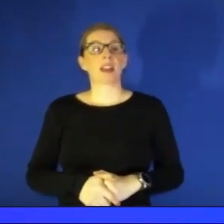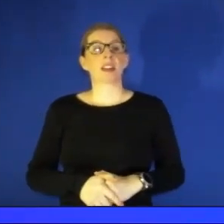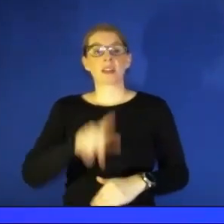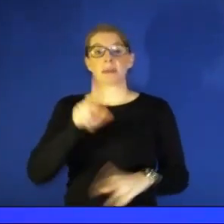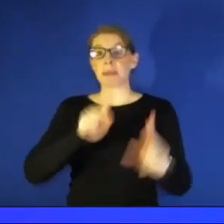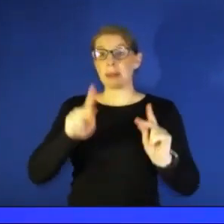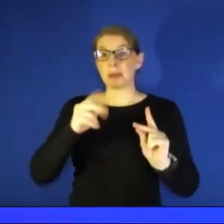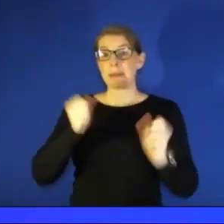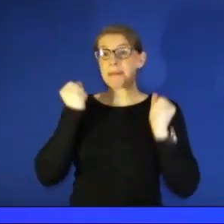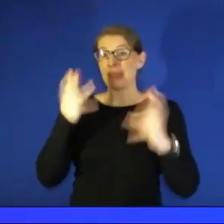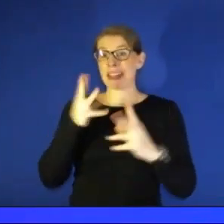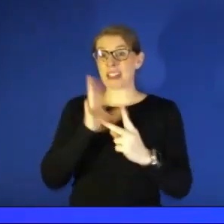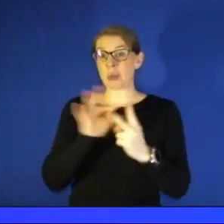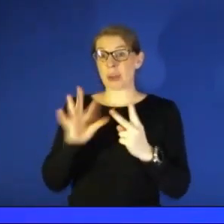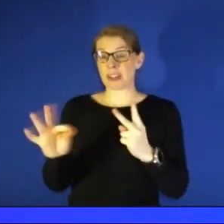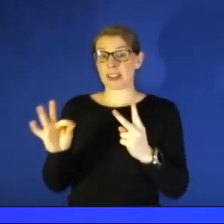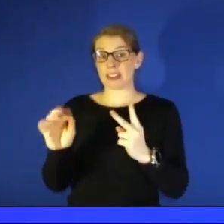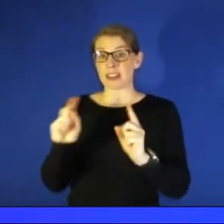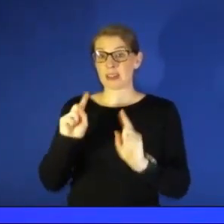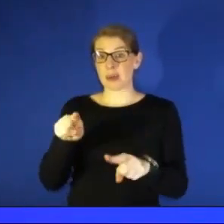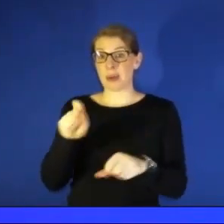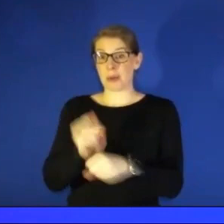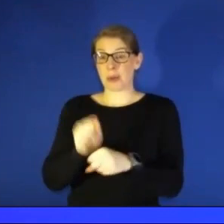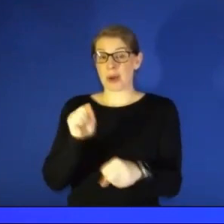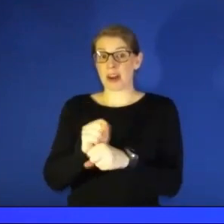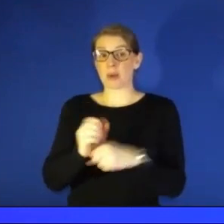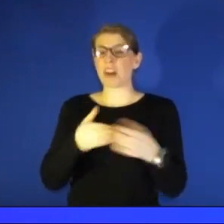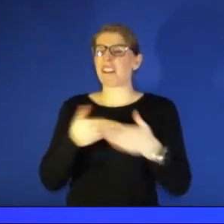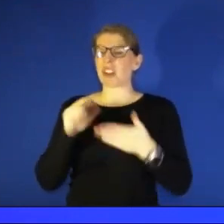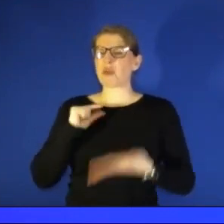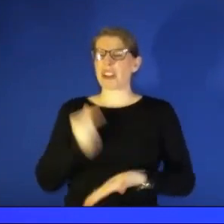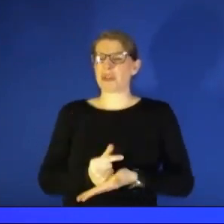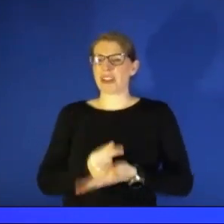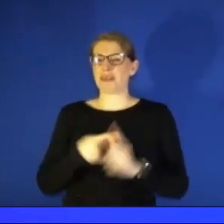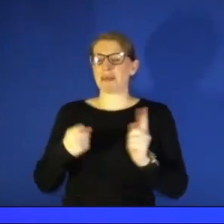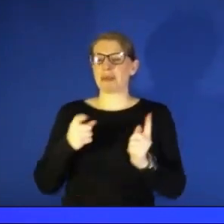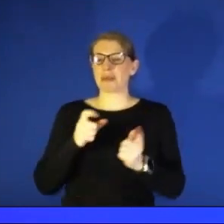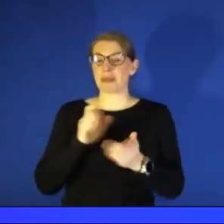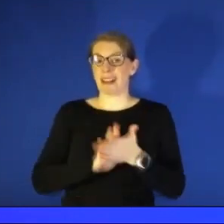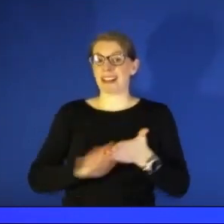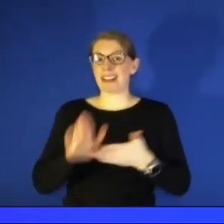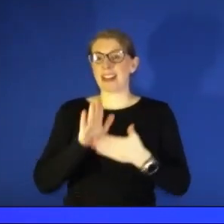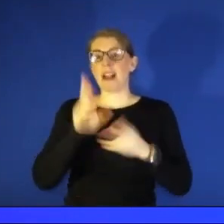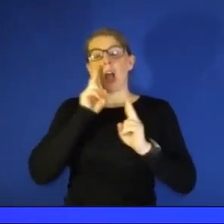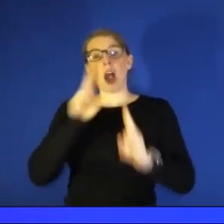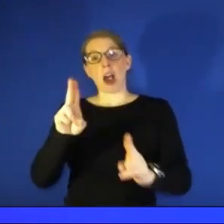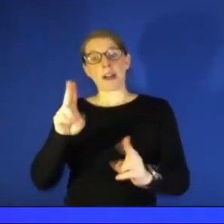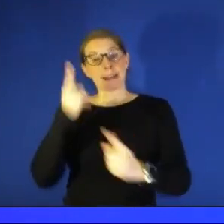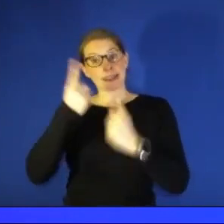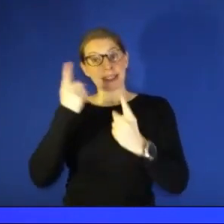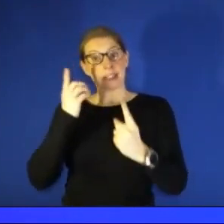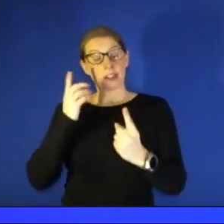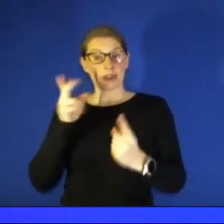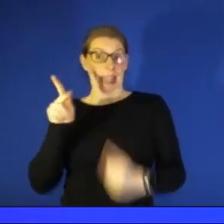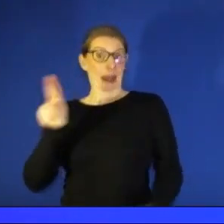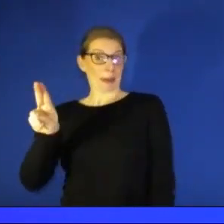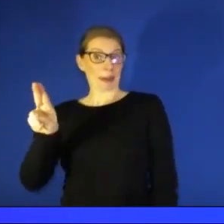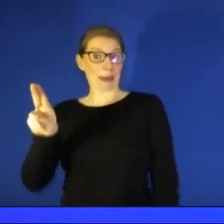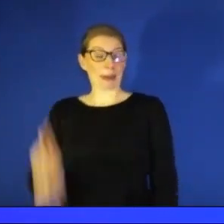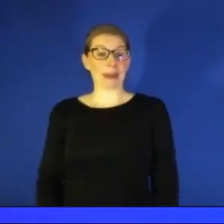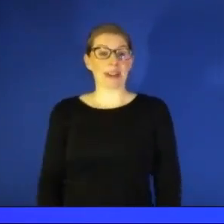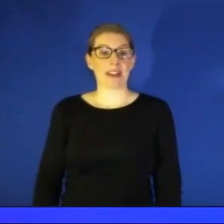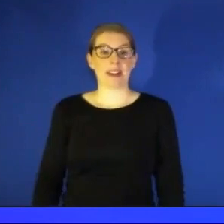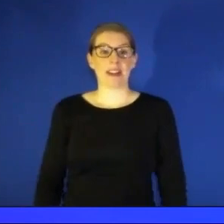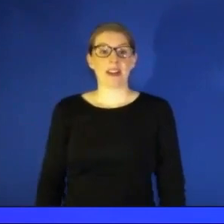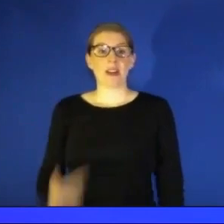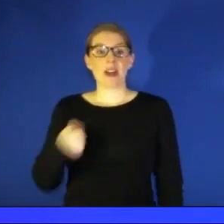choices of where to go and work when they get out of school, and we would just be so honored to have you consider our place. we think